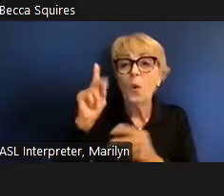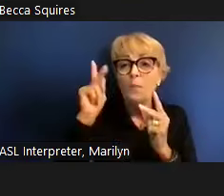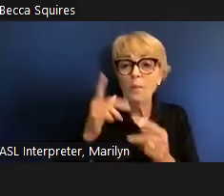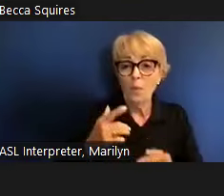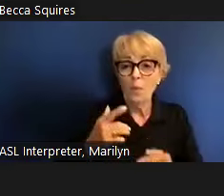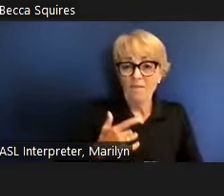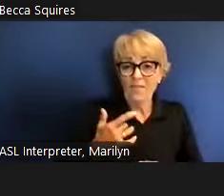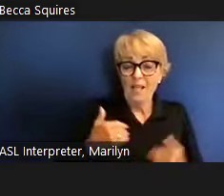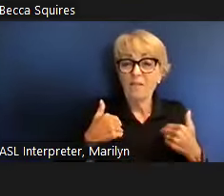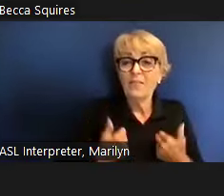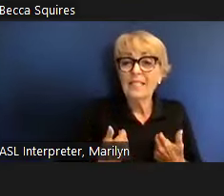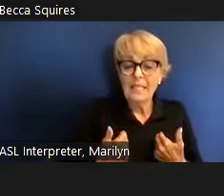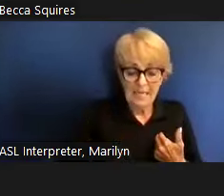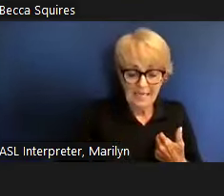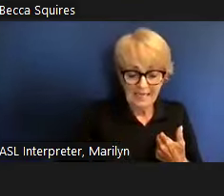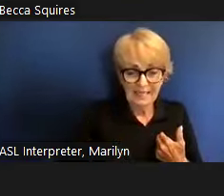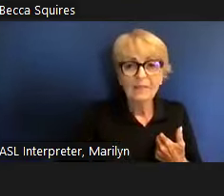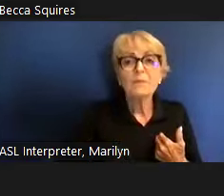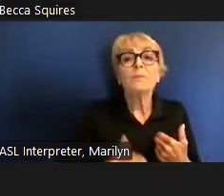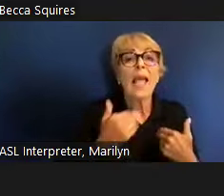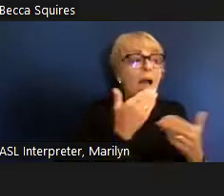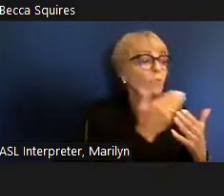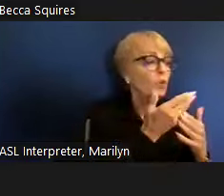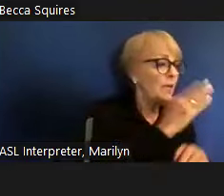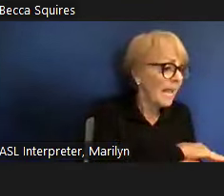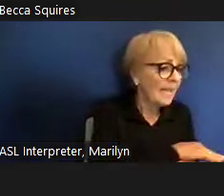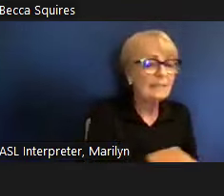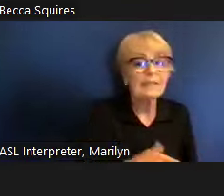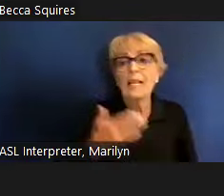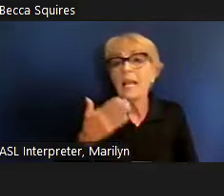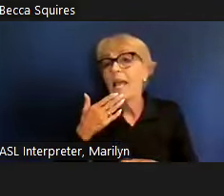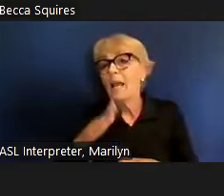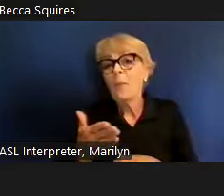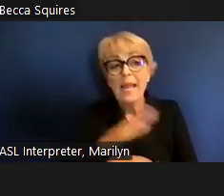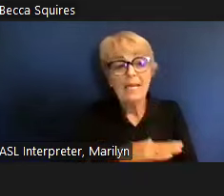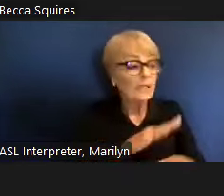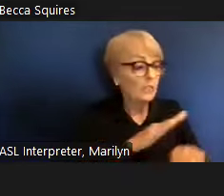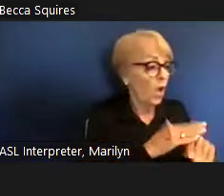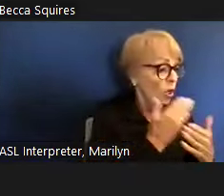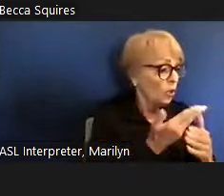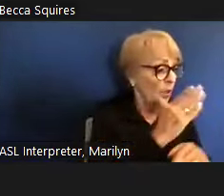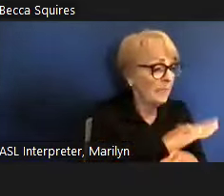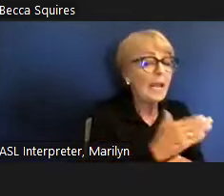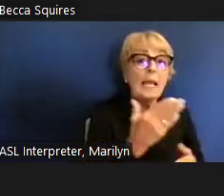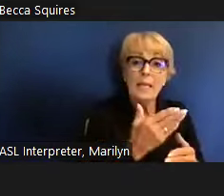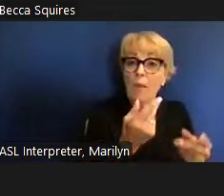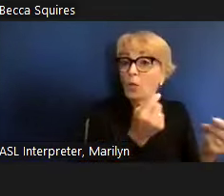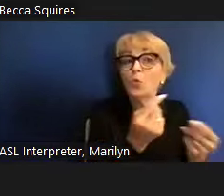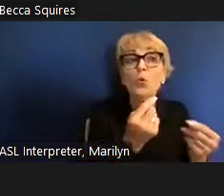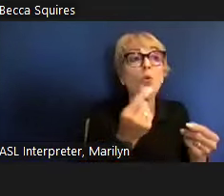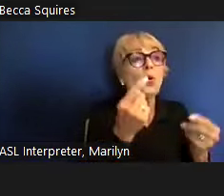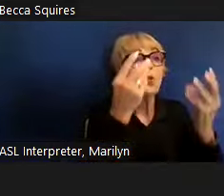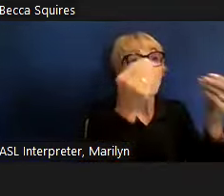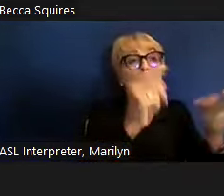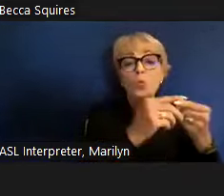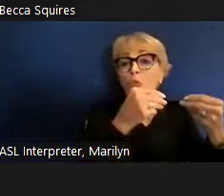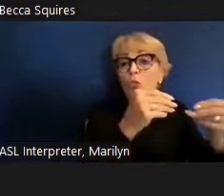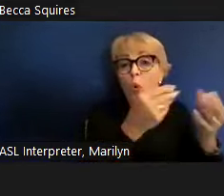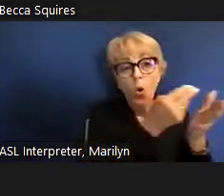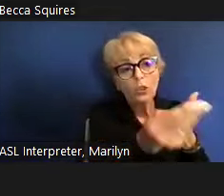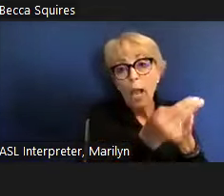fatigued, they have good days, they have bad days. On a good day, they might do something like go out to the store and go